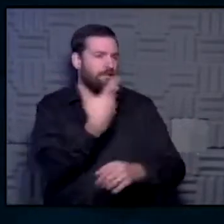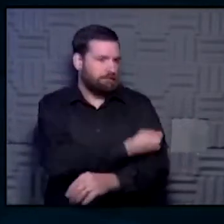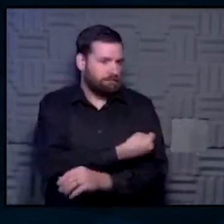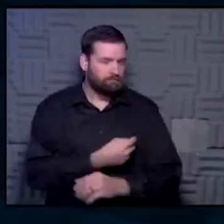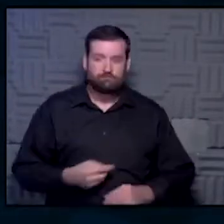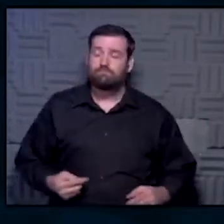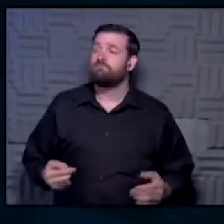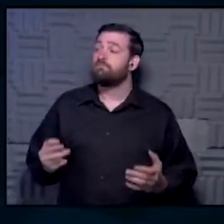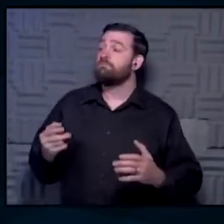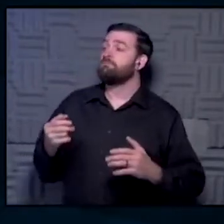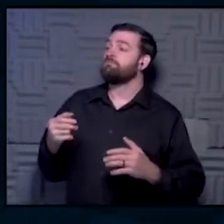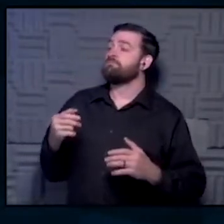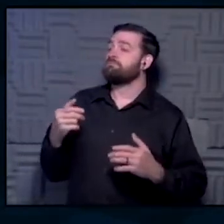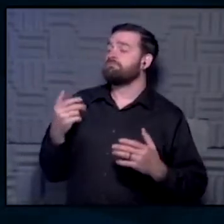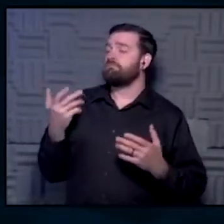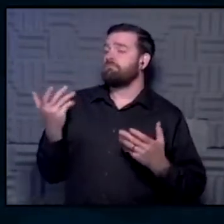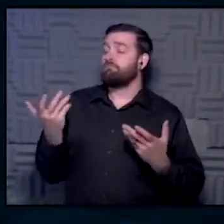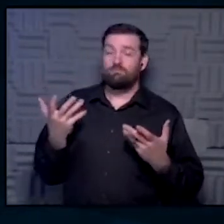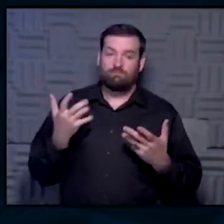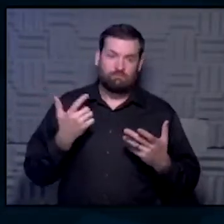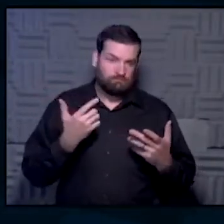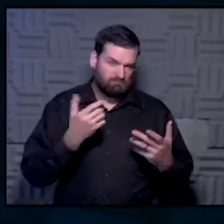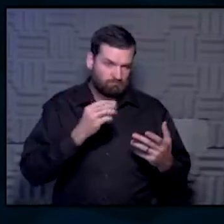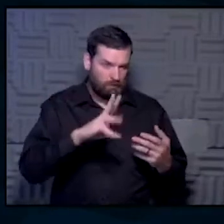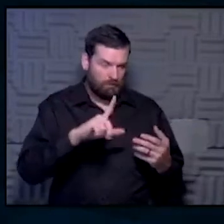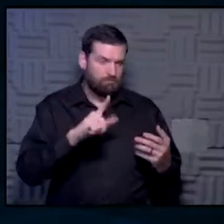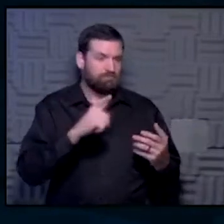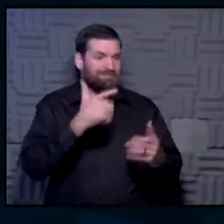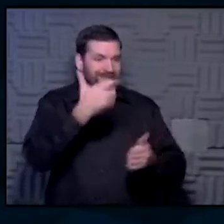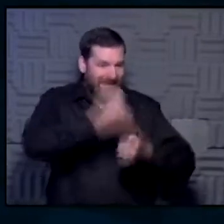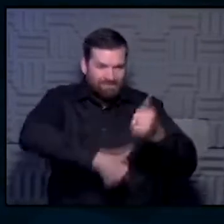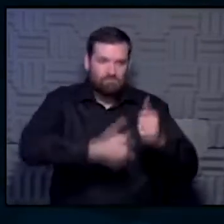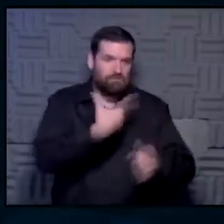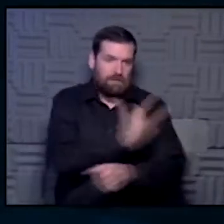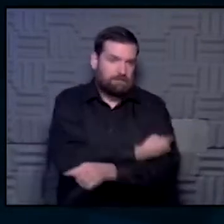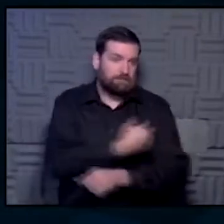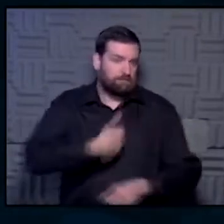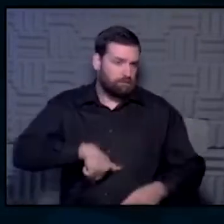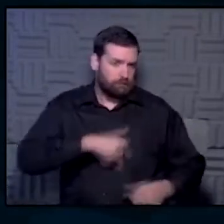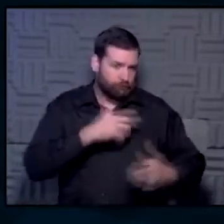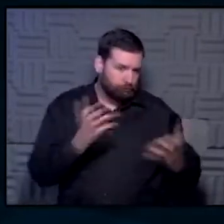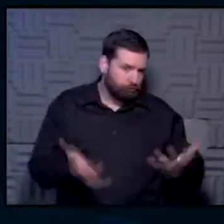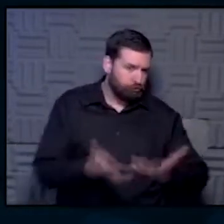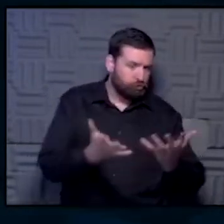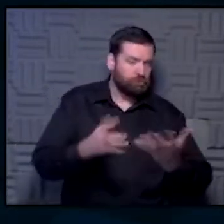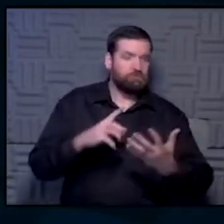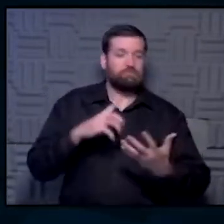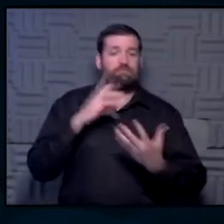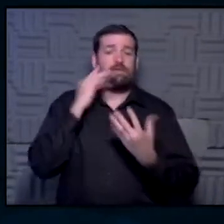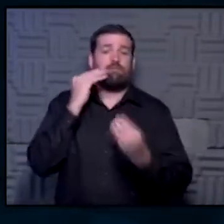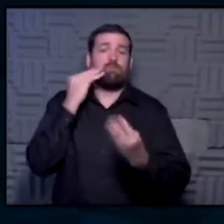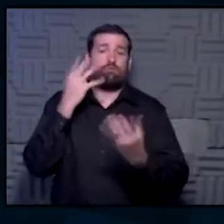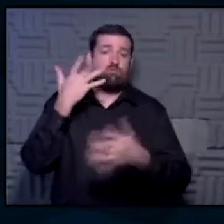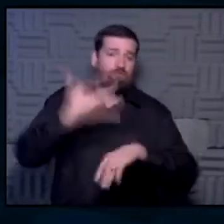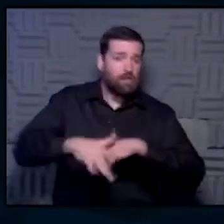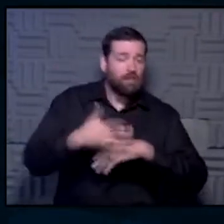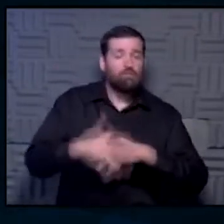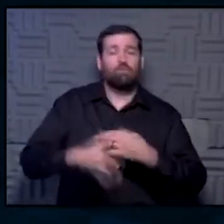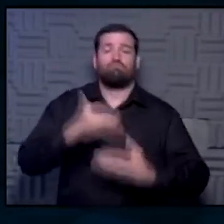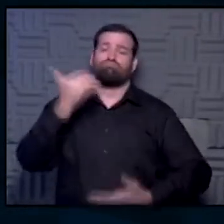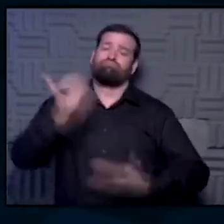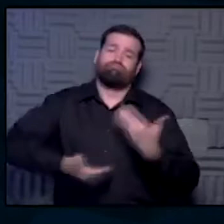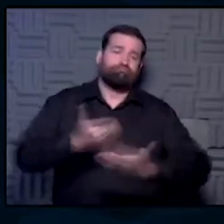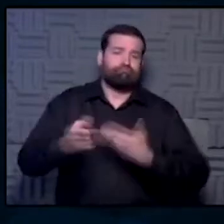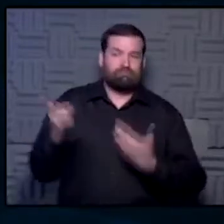Well, just like we encourage every single vaccine, once the data is out there and they go through the steps just like